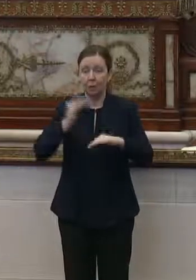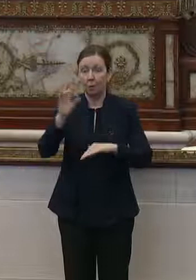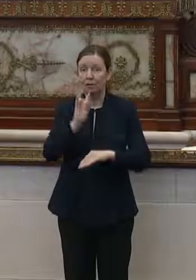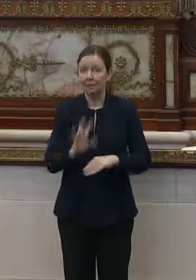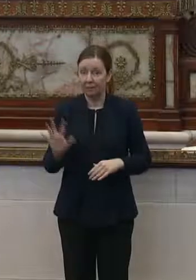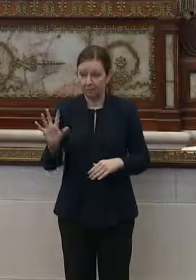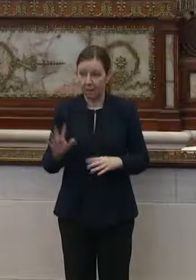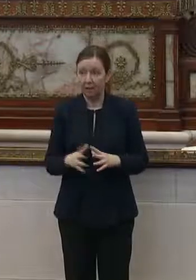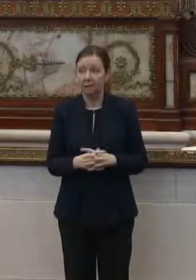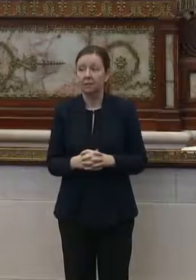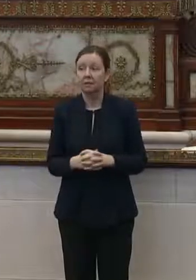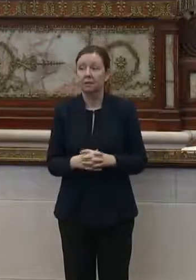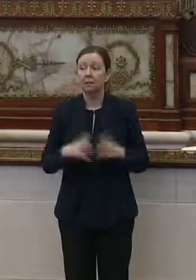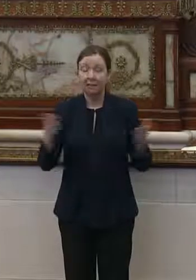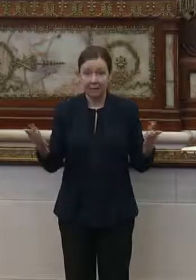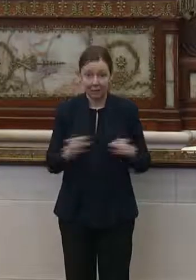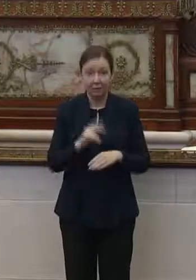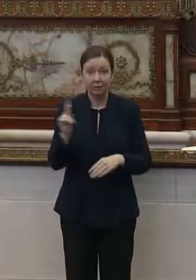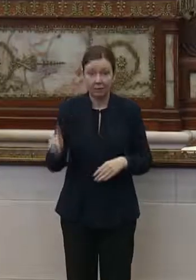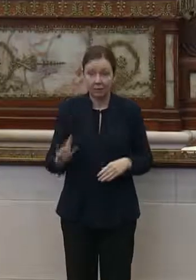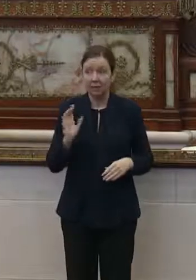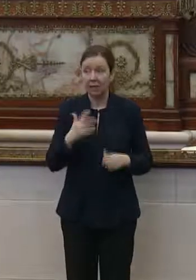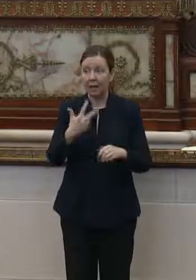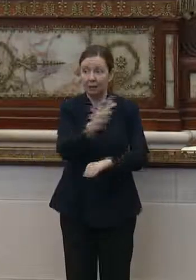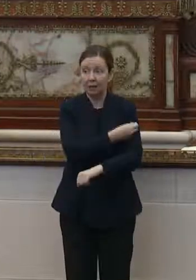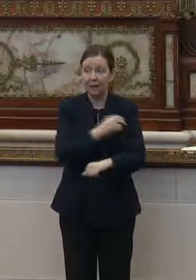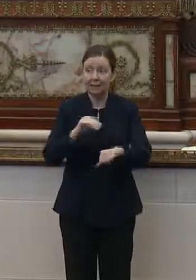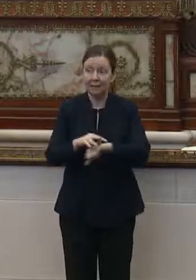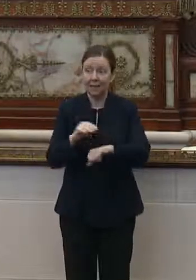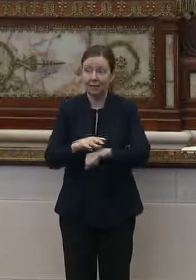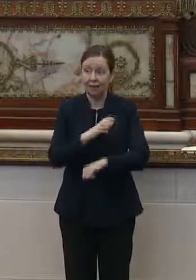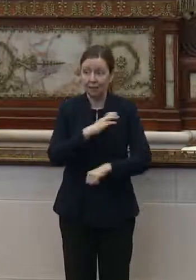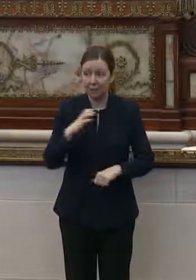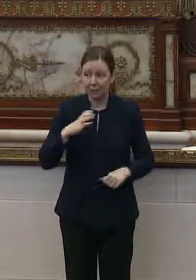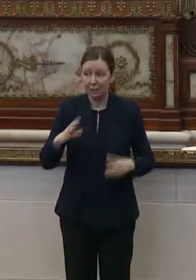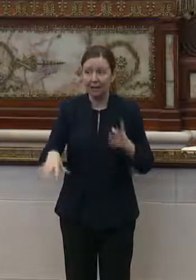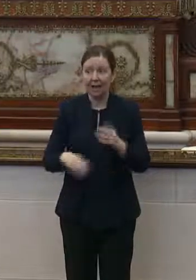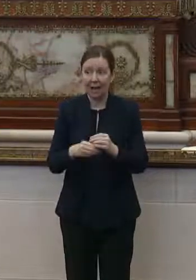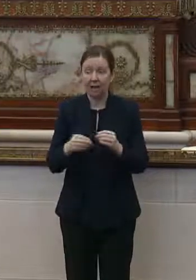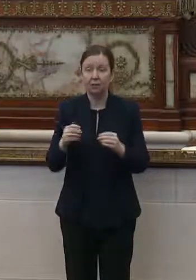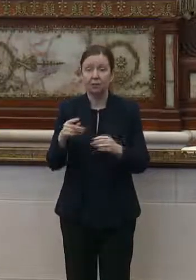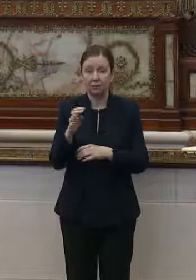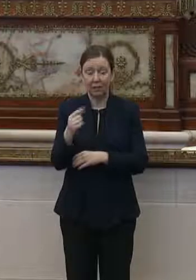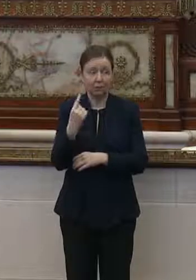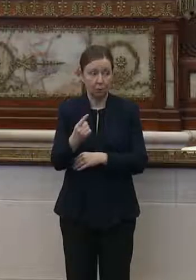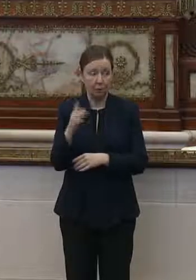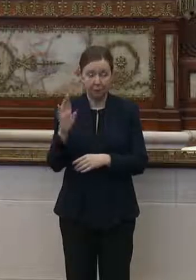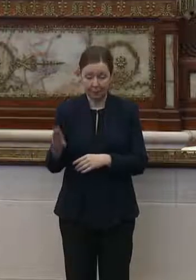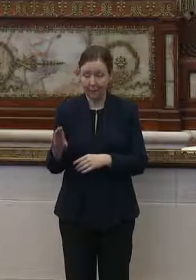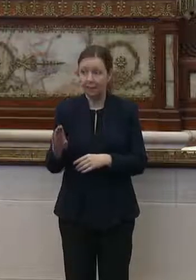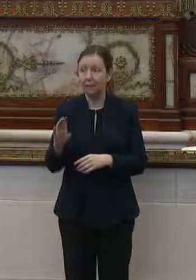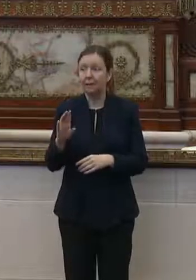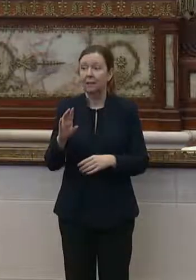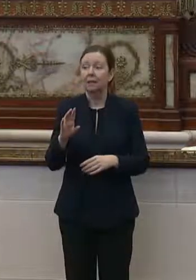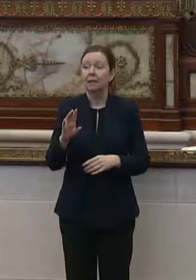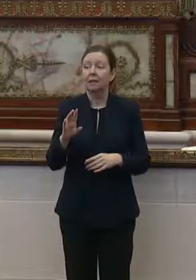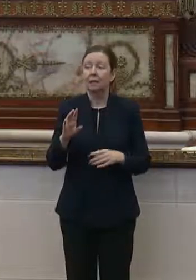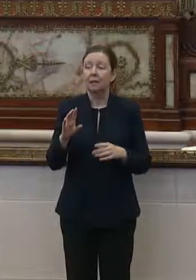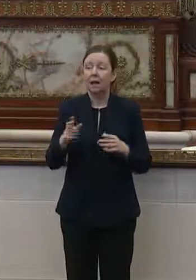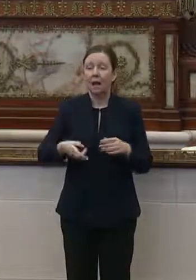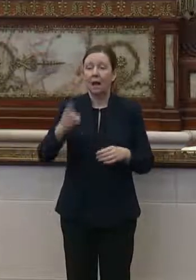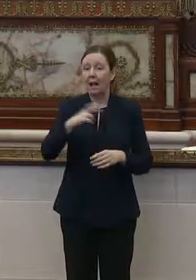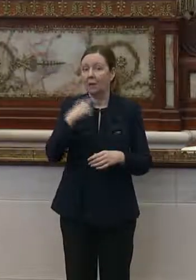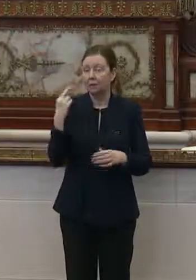years of age. Here in Philadelphia, our Vaccine Advisory Committee added to Phase 1B persons aged 16 to 74 with high-risk